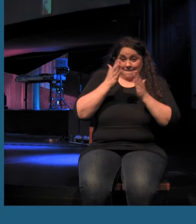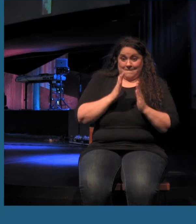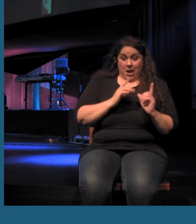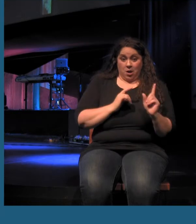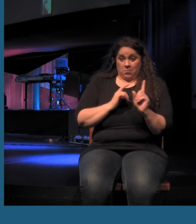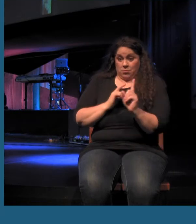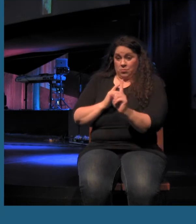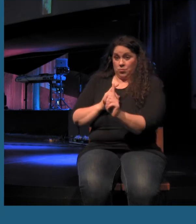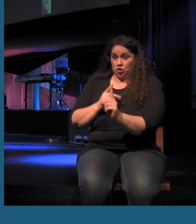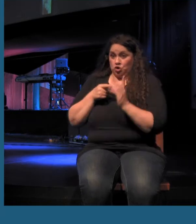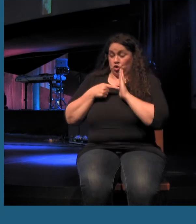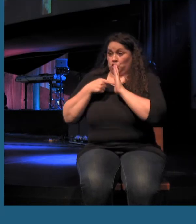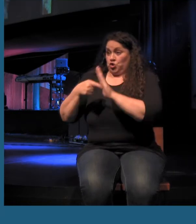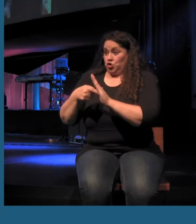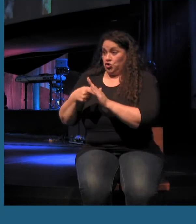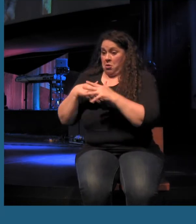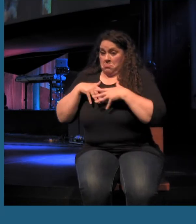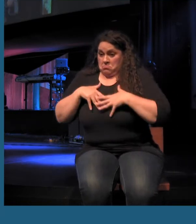Downer.